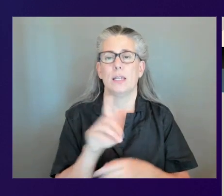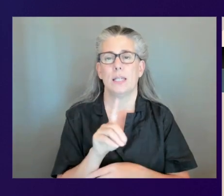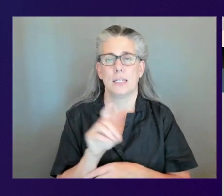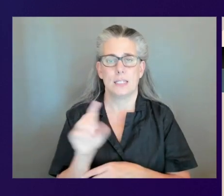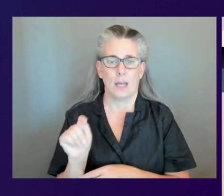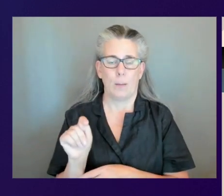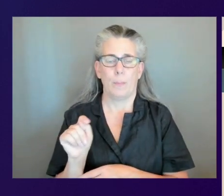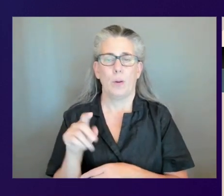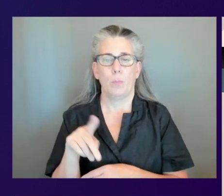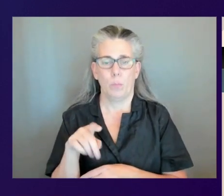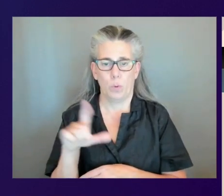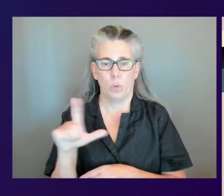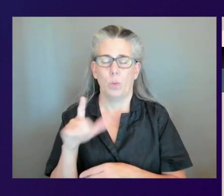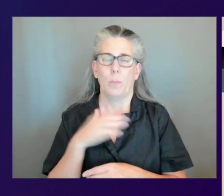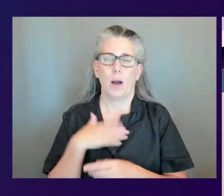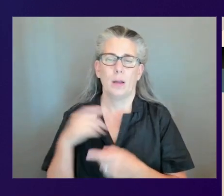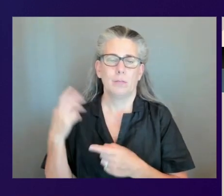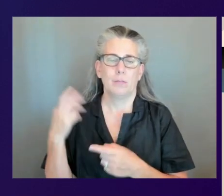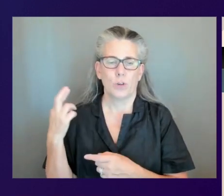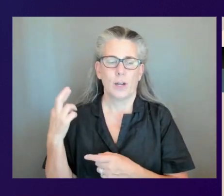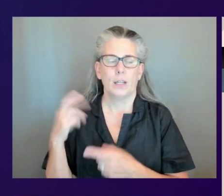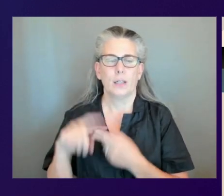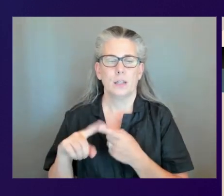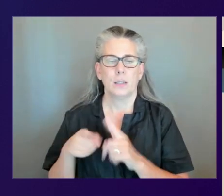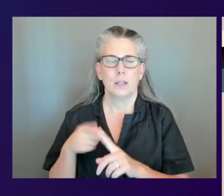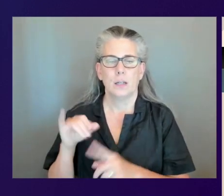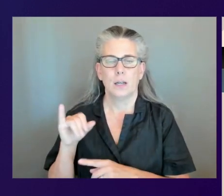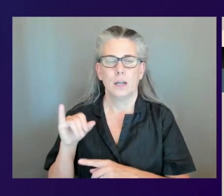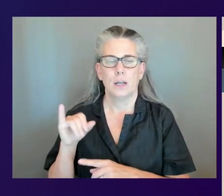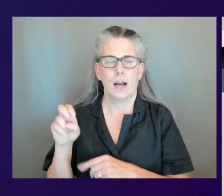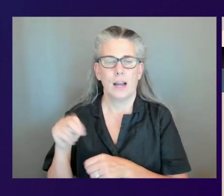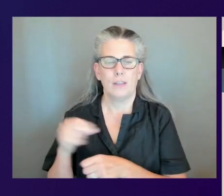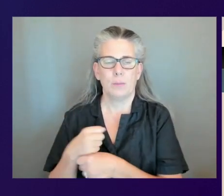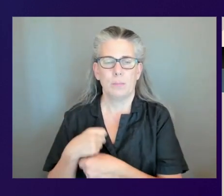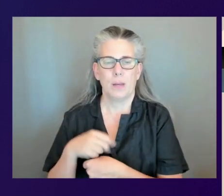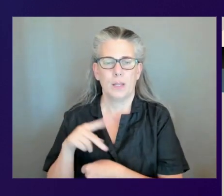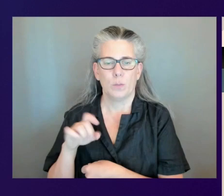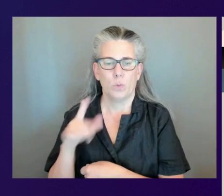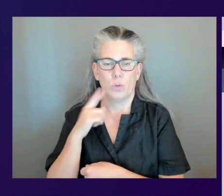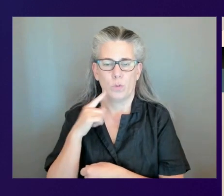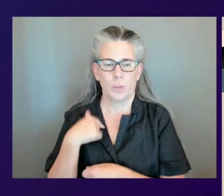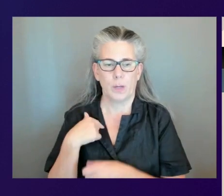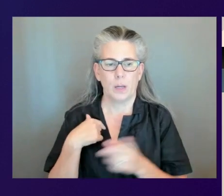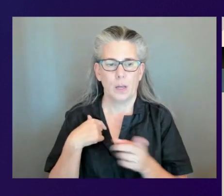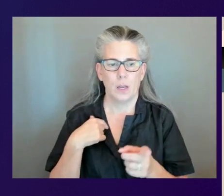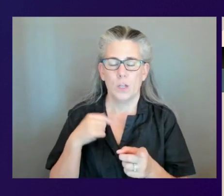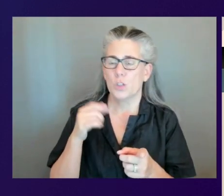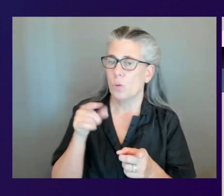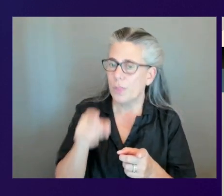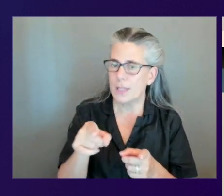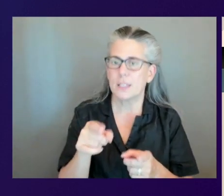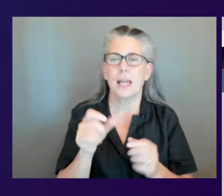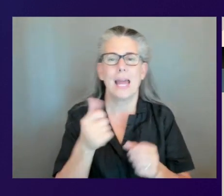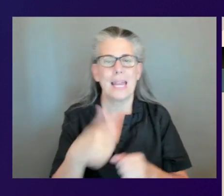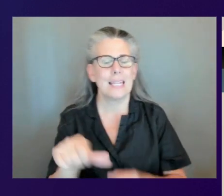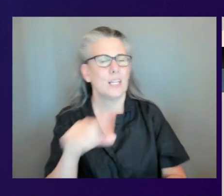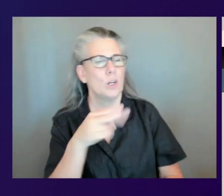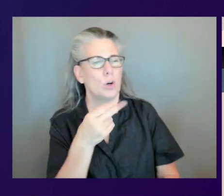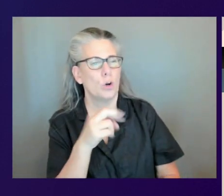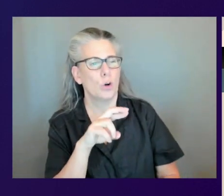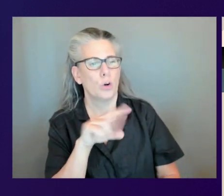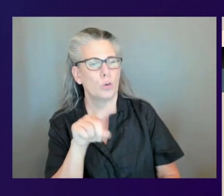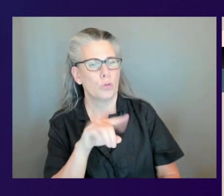Ivan made a pool for me. Okay. And this is something that any Horizon admin would automatically identify